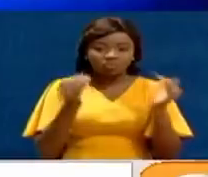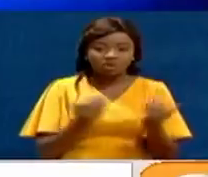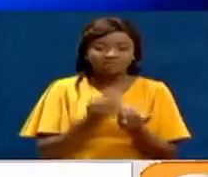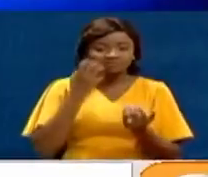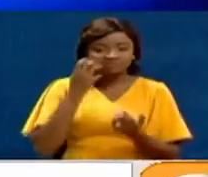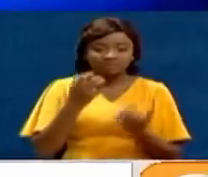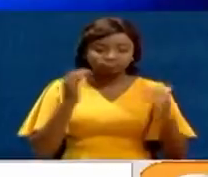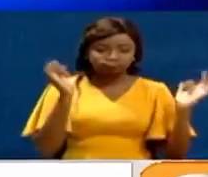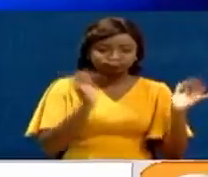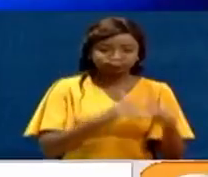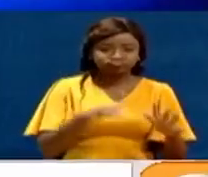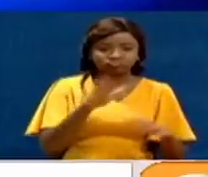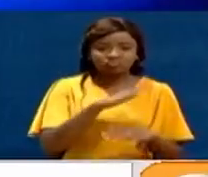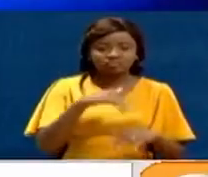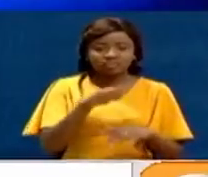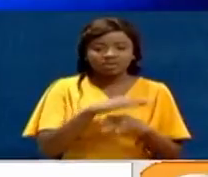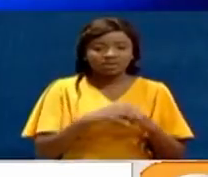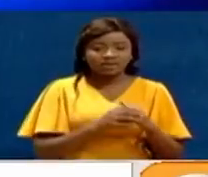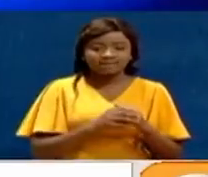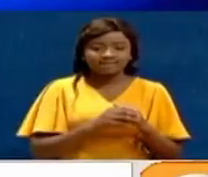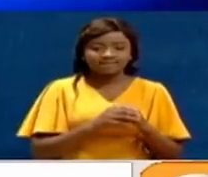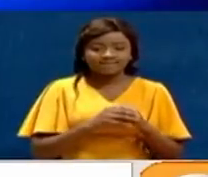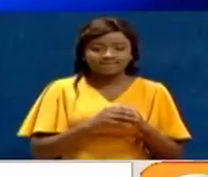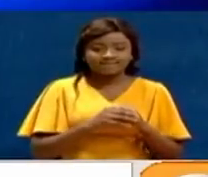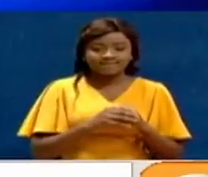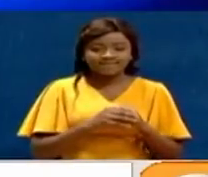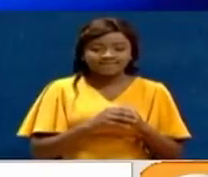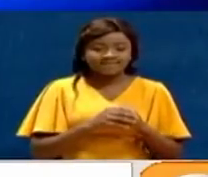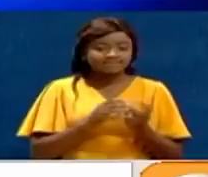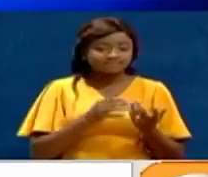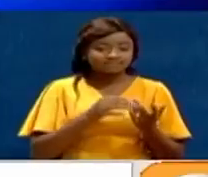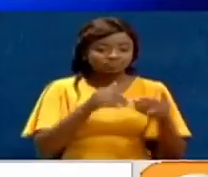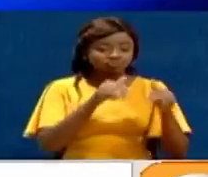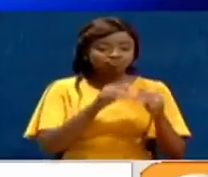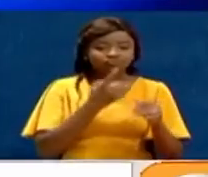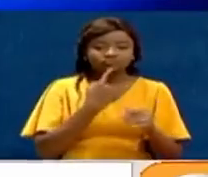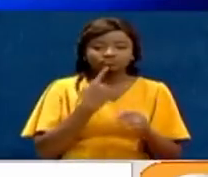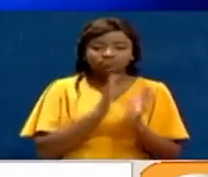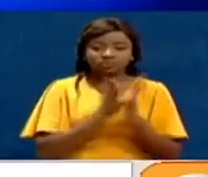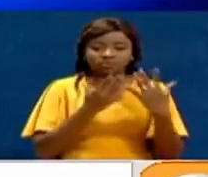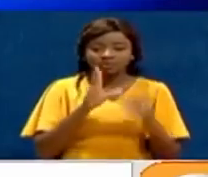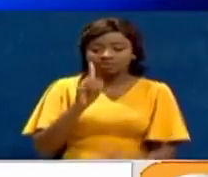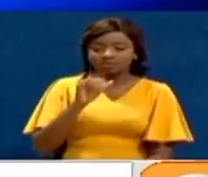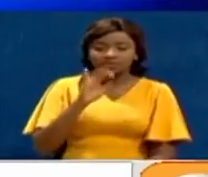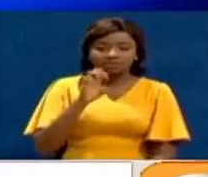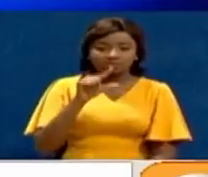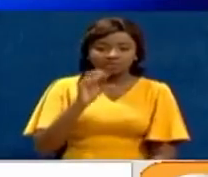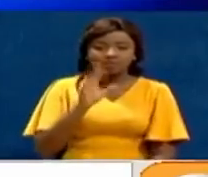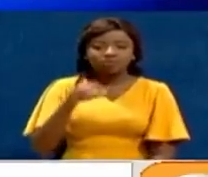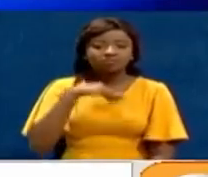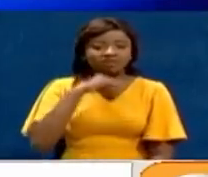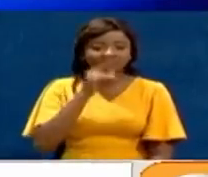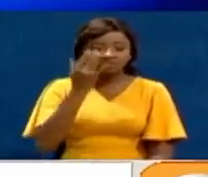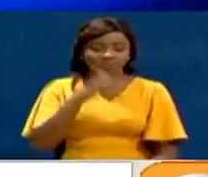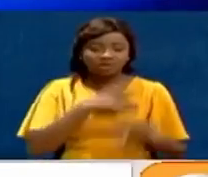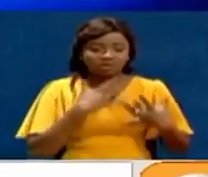Huge crowds gathered in the Argentine capital, Buenos Aires, to say their farewells to soccer legend Diego Maradona, who died of a